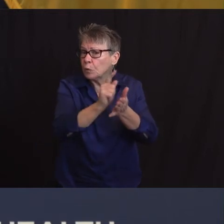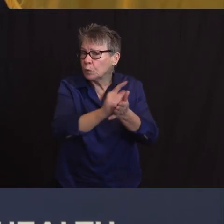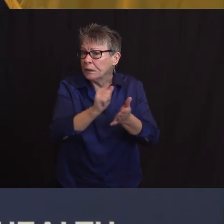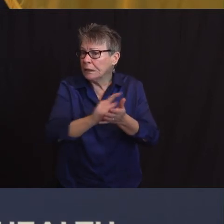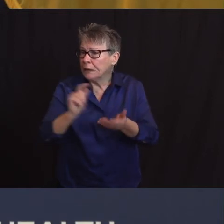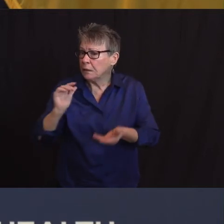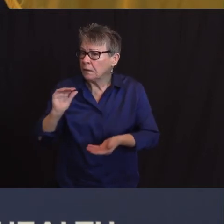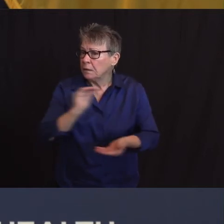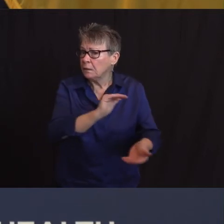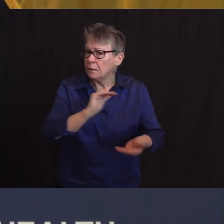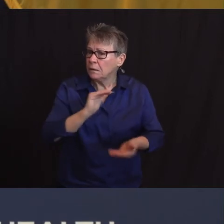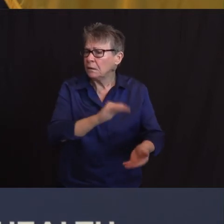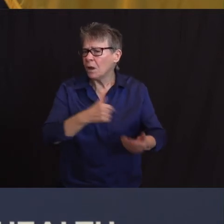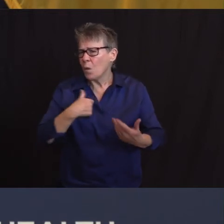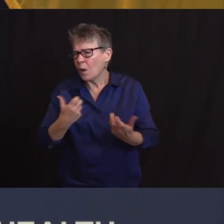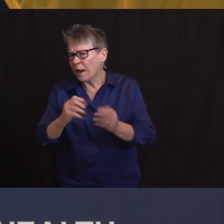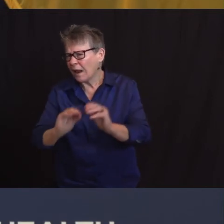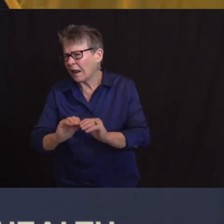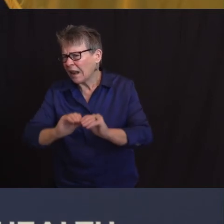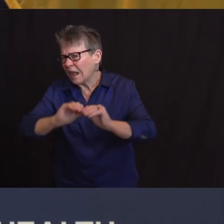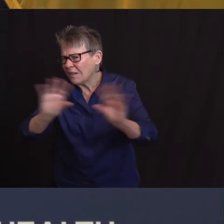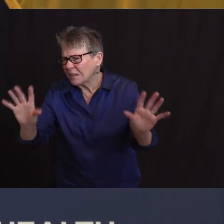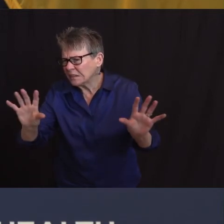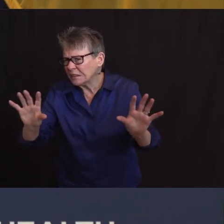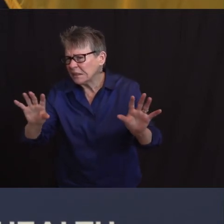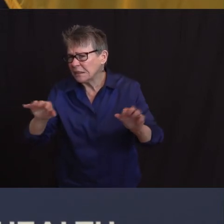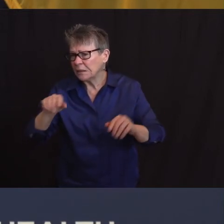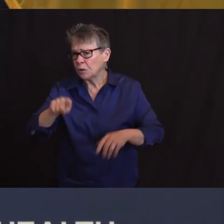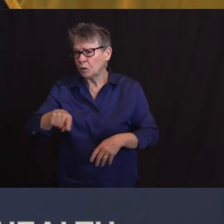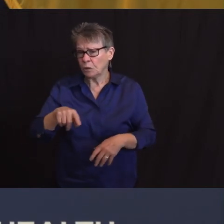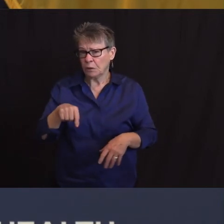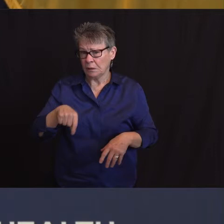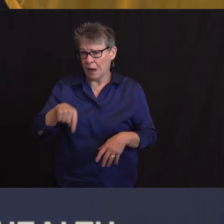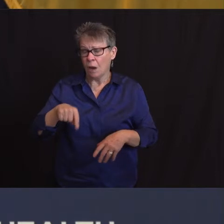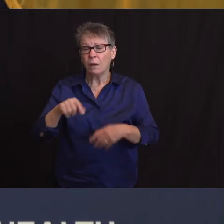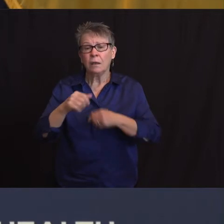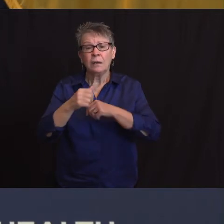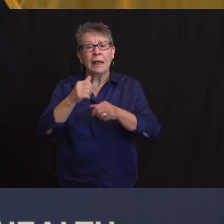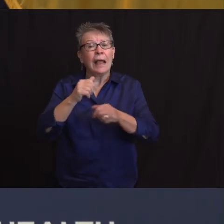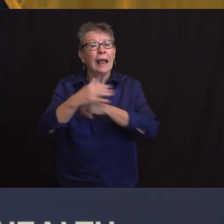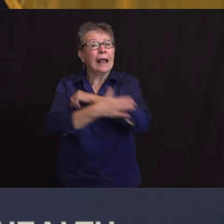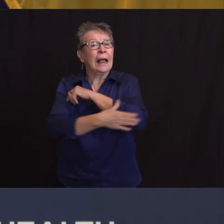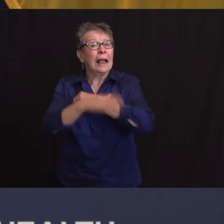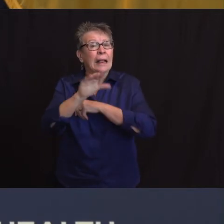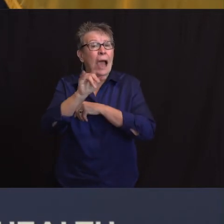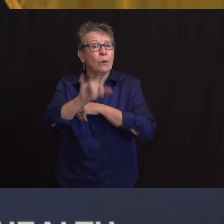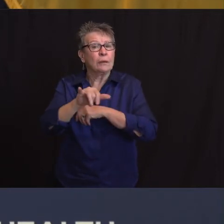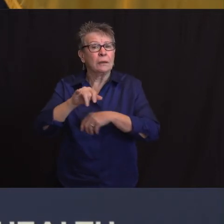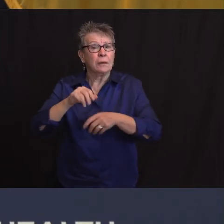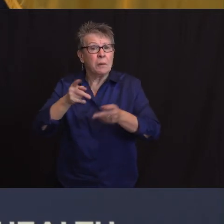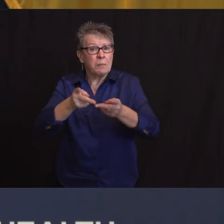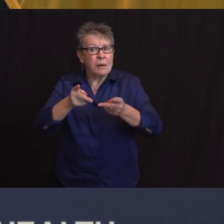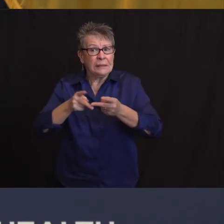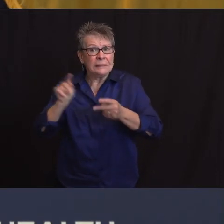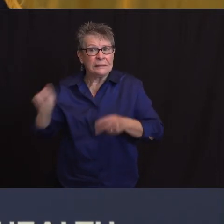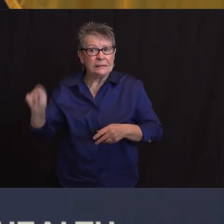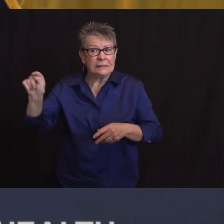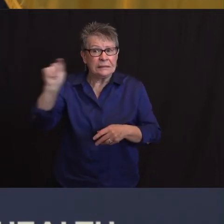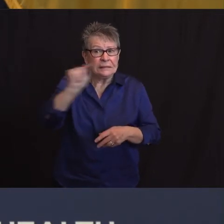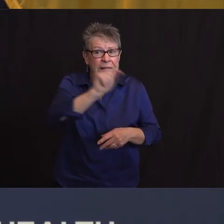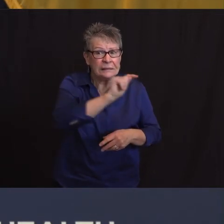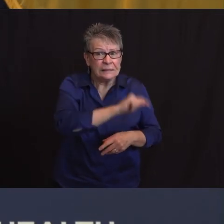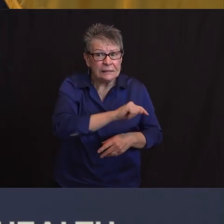the county sites can limit their giving the shots to county residents, but what about the mega